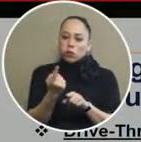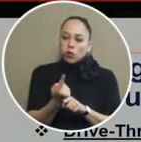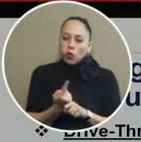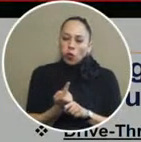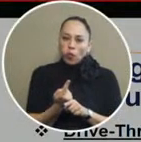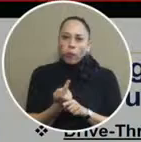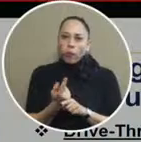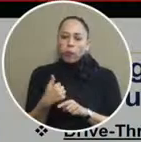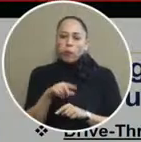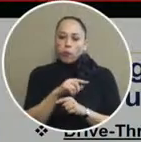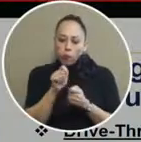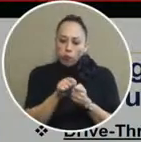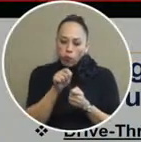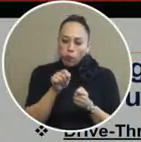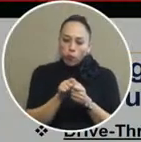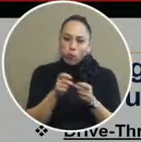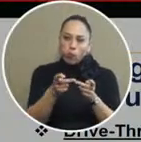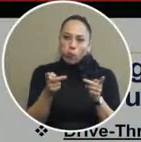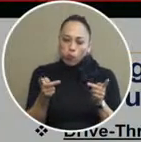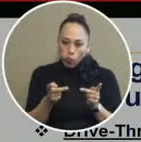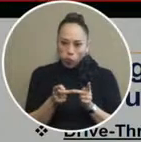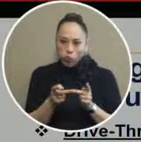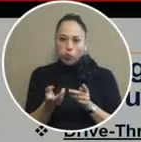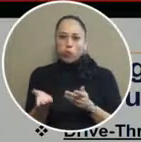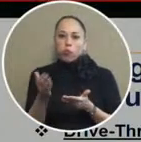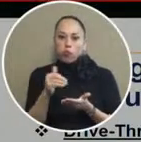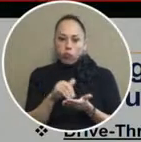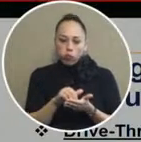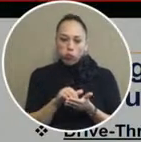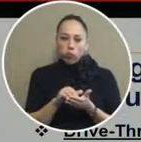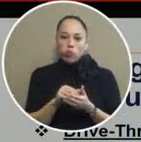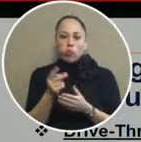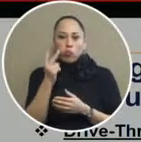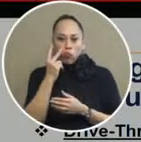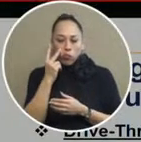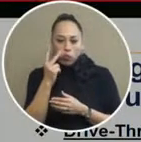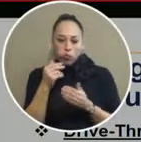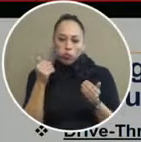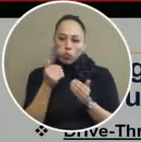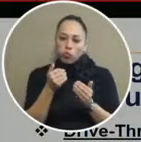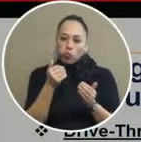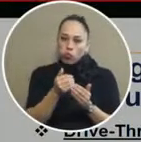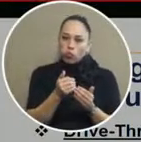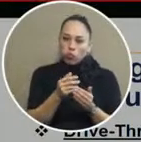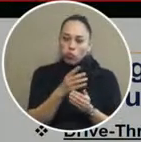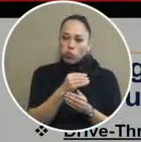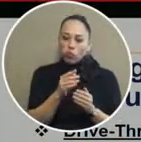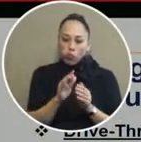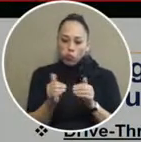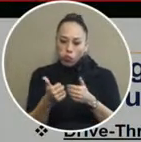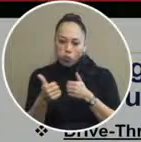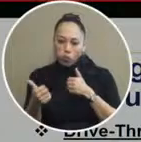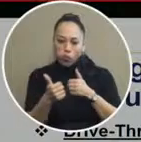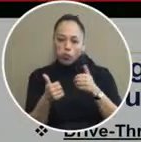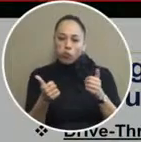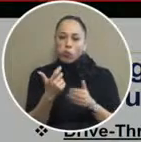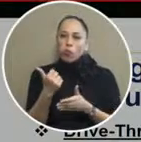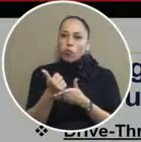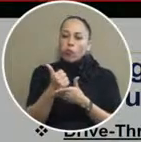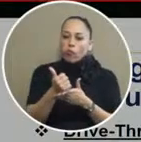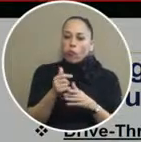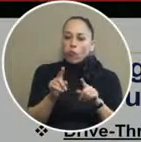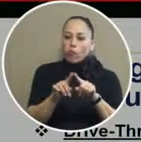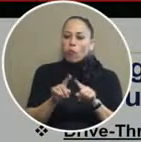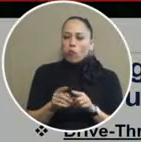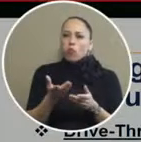throughout. We're looking specifically at locations, again, looking at the proximity and spacing to other health facilities, as